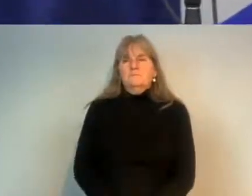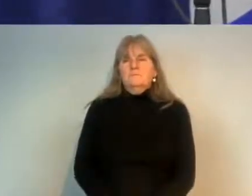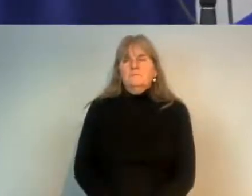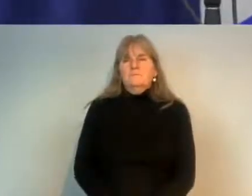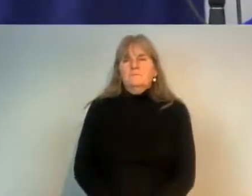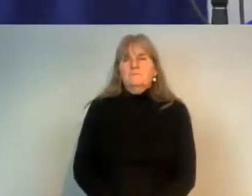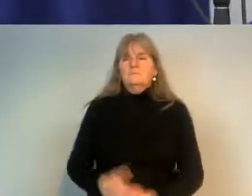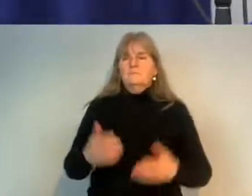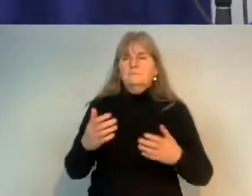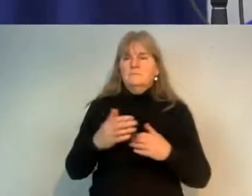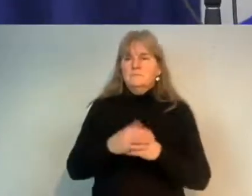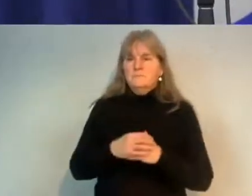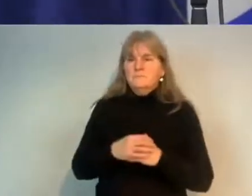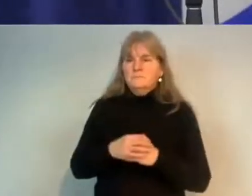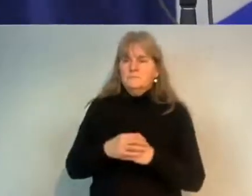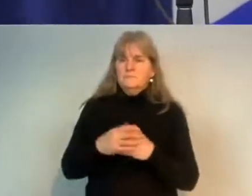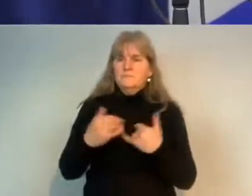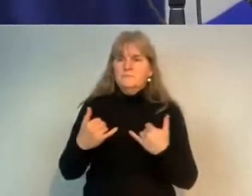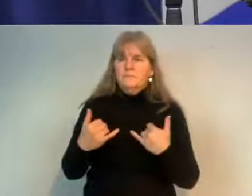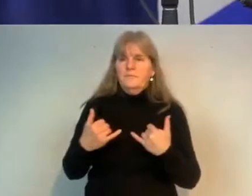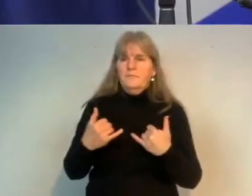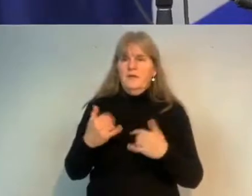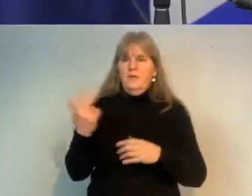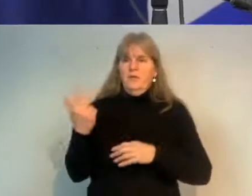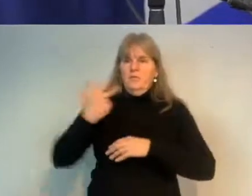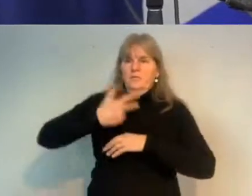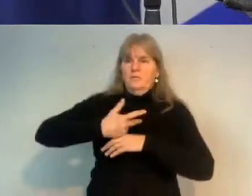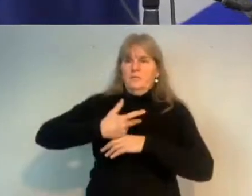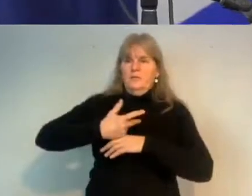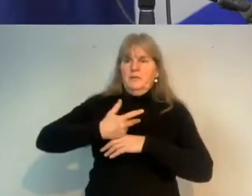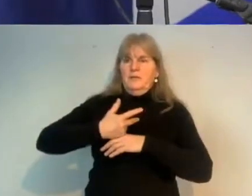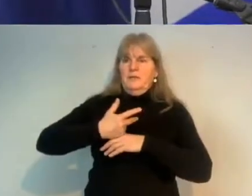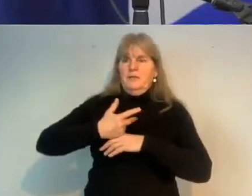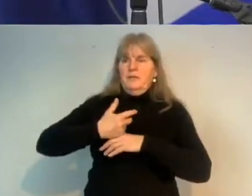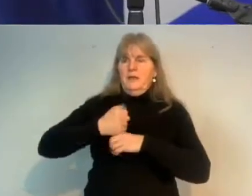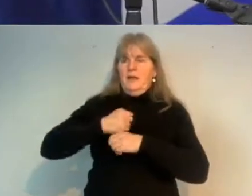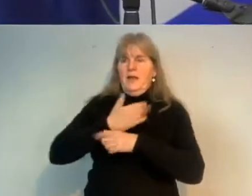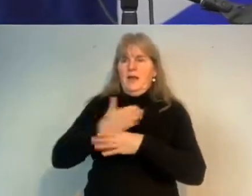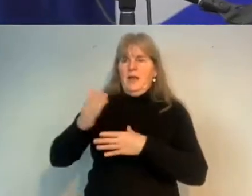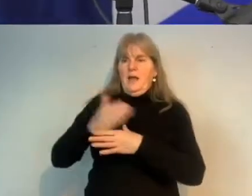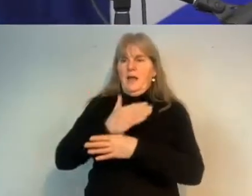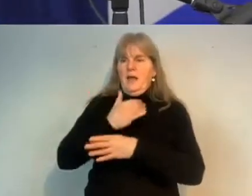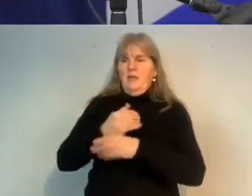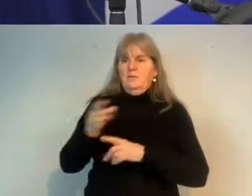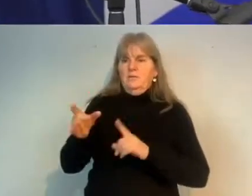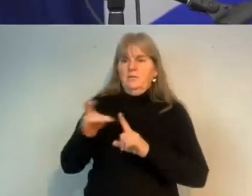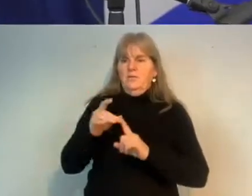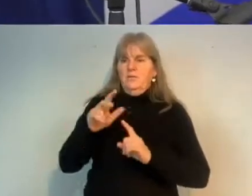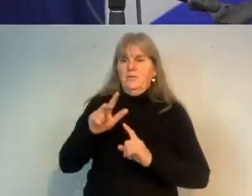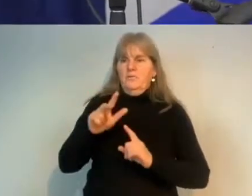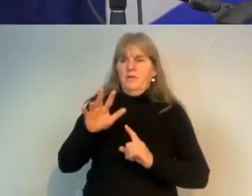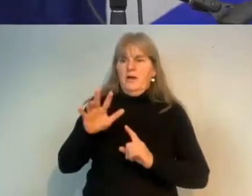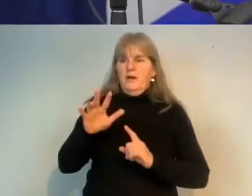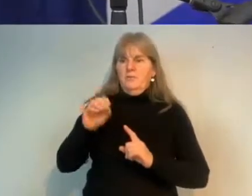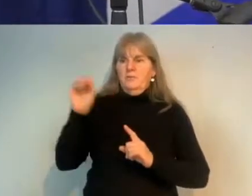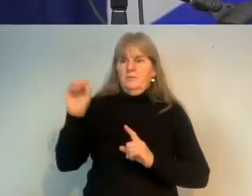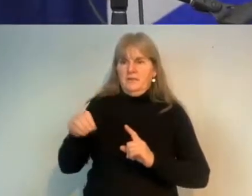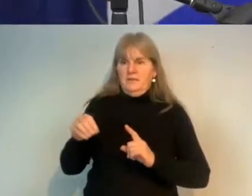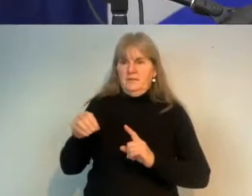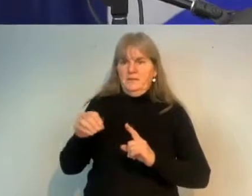So currently, the 3-day running average positivity rate is 35%.